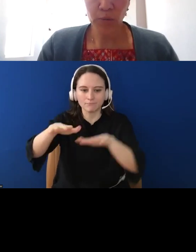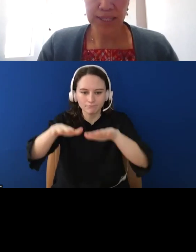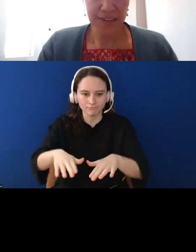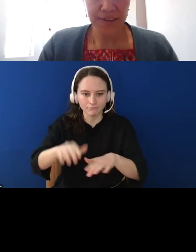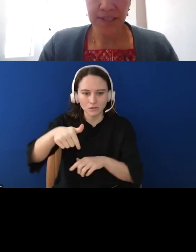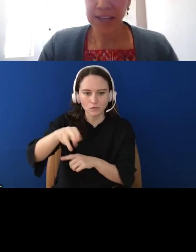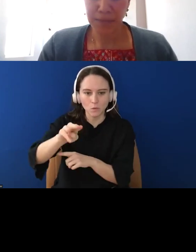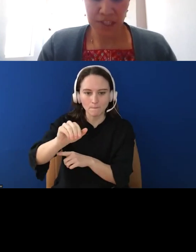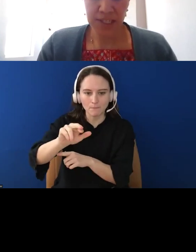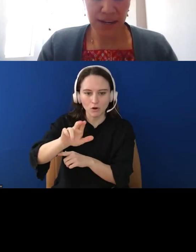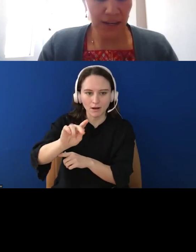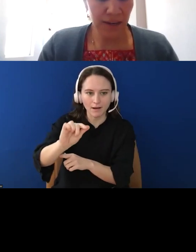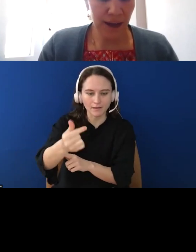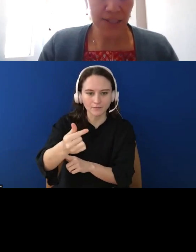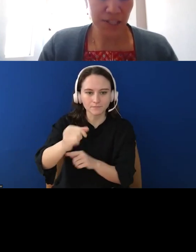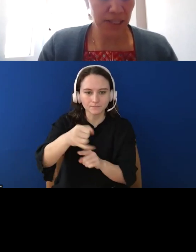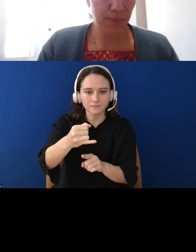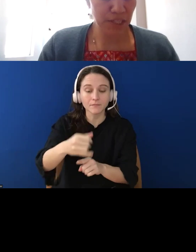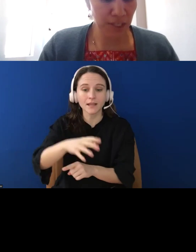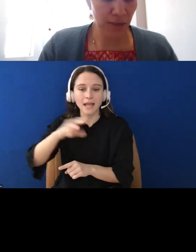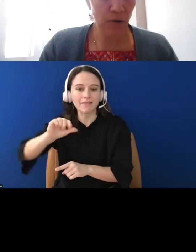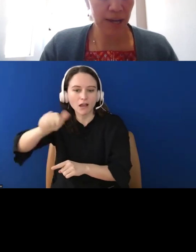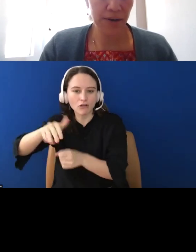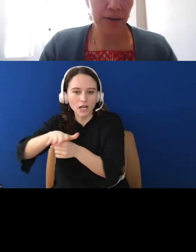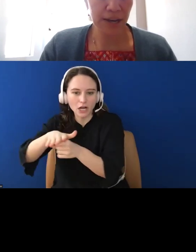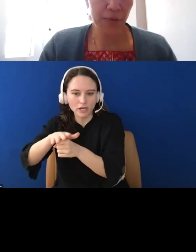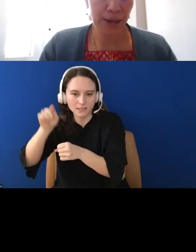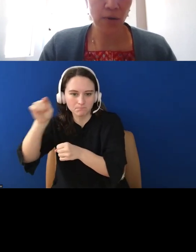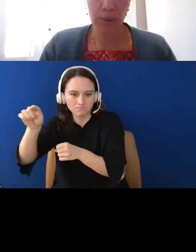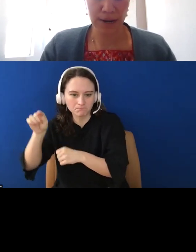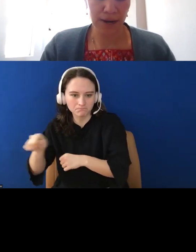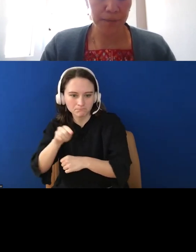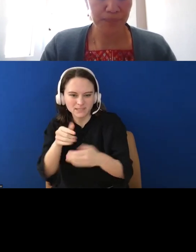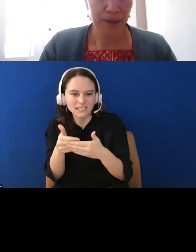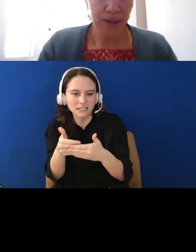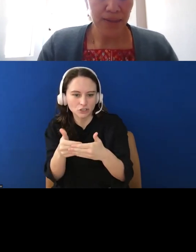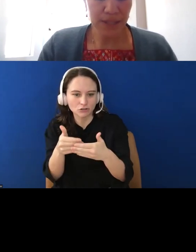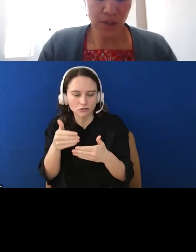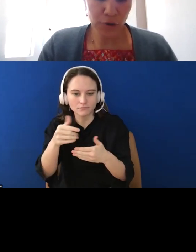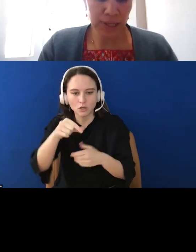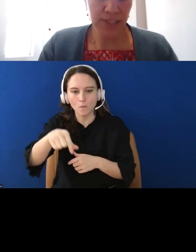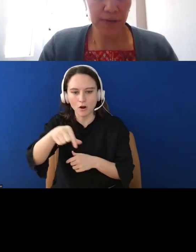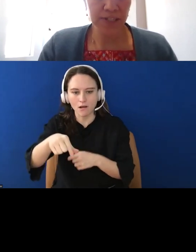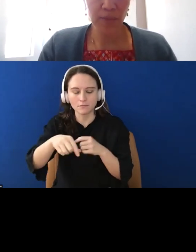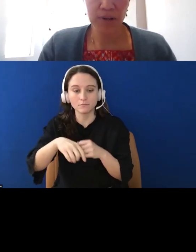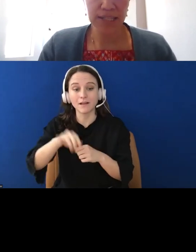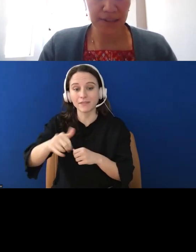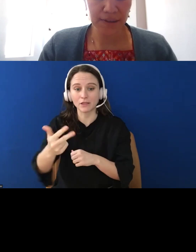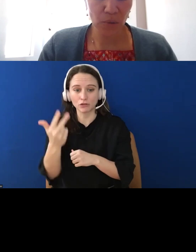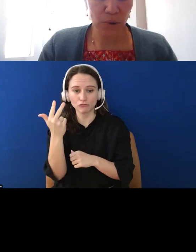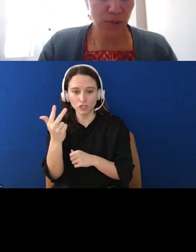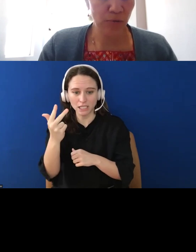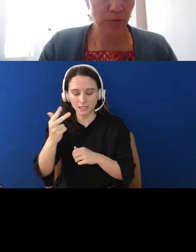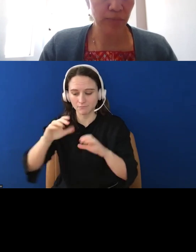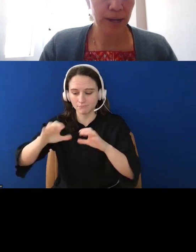other urban centers named Chisalin and Chiismachi, located nearby Gumarcaj. These 3 civic ceremonial